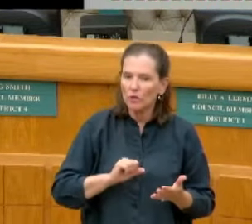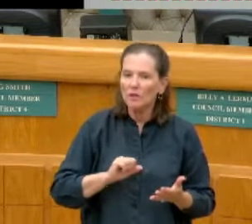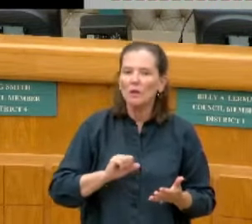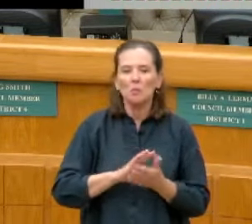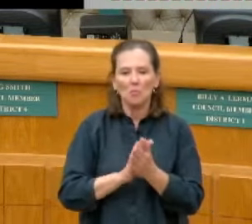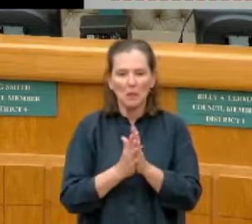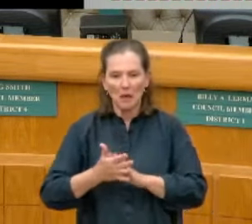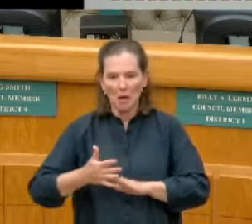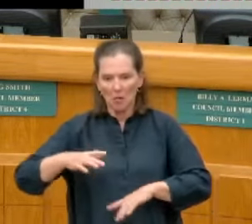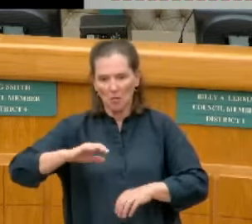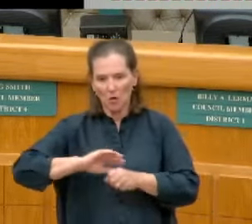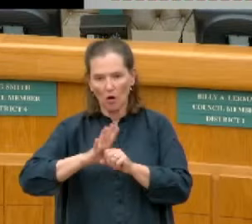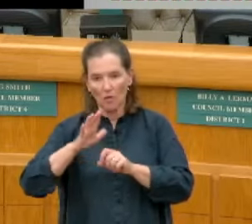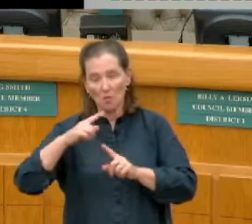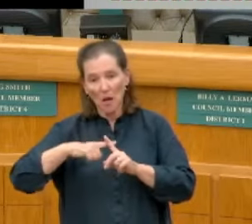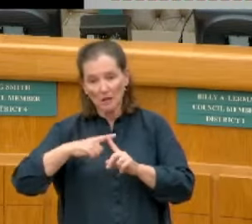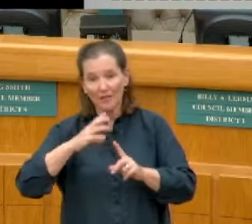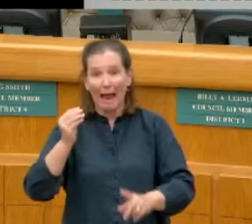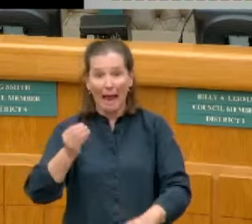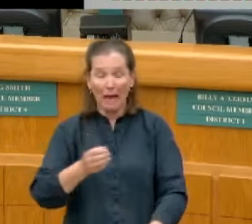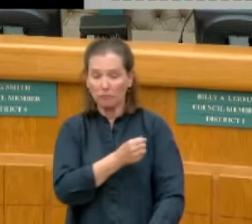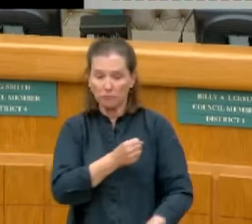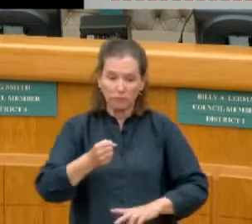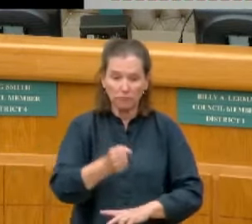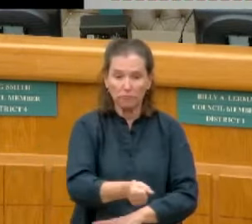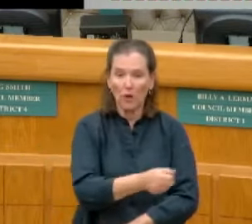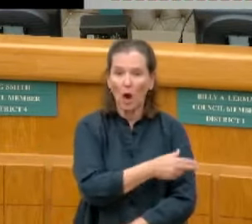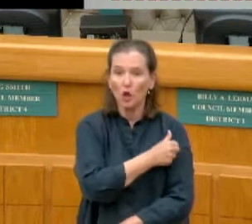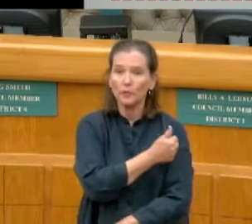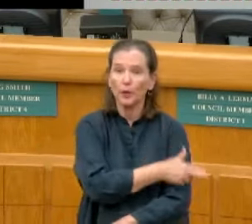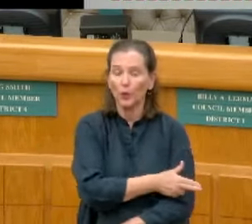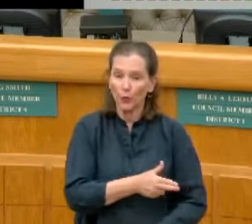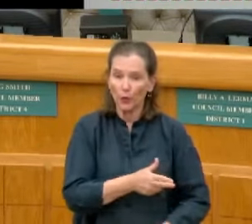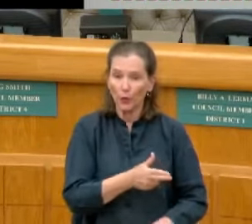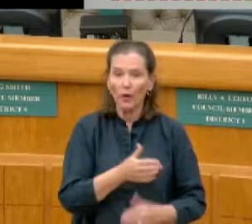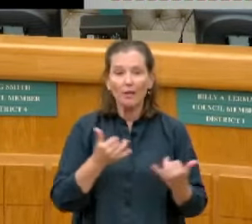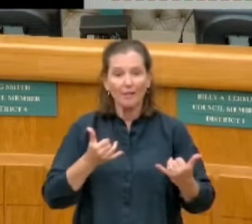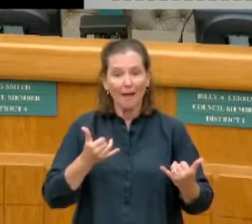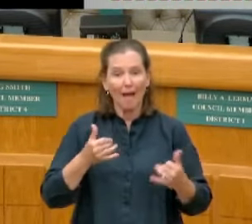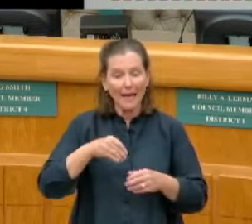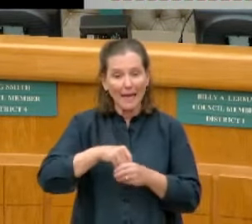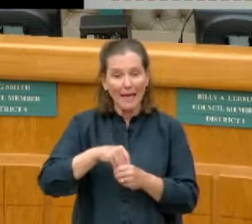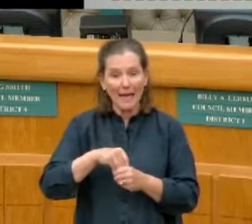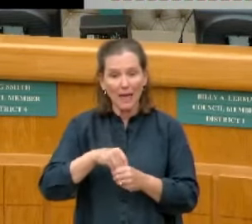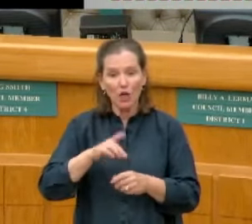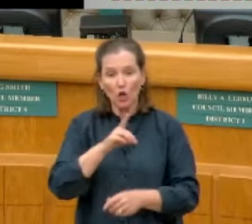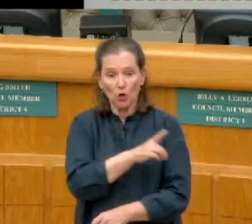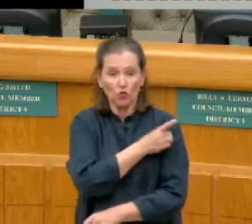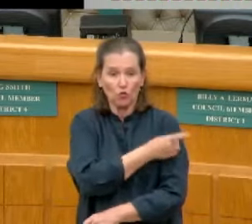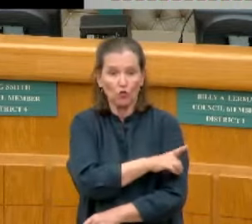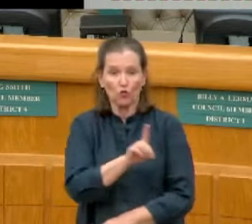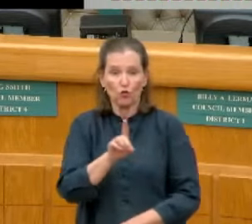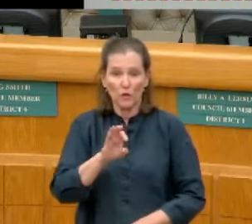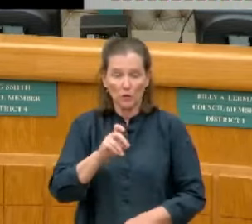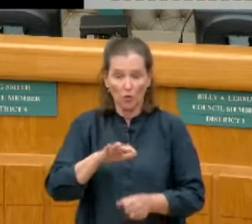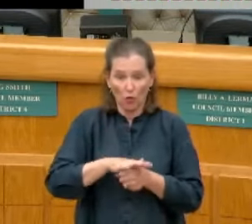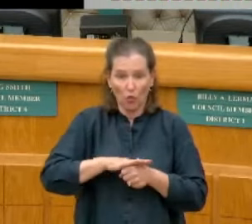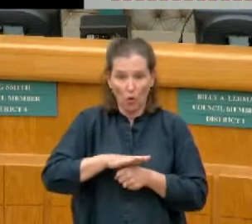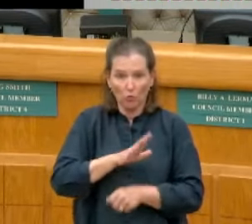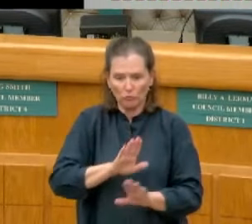went up also to 14 in Driscoll Children's Hospital. We are seeing more young patients now than at any